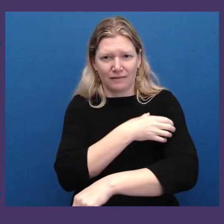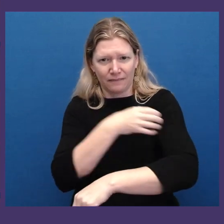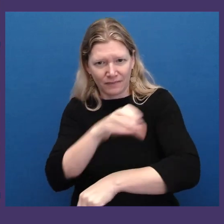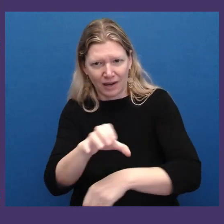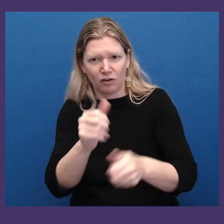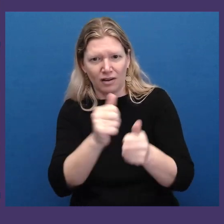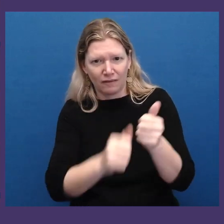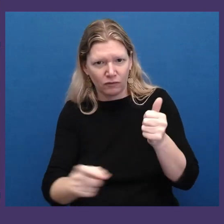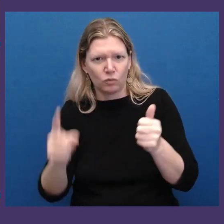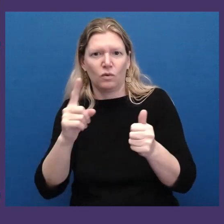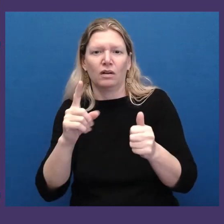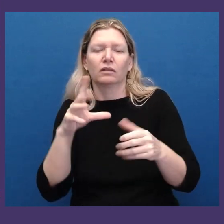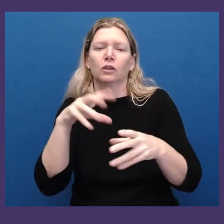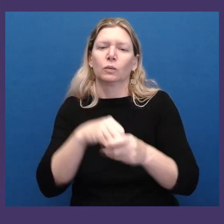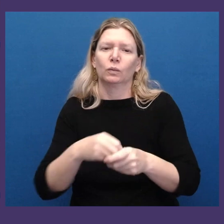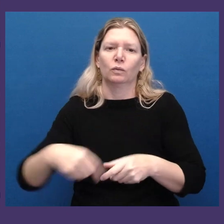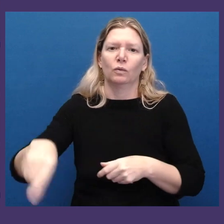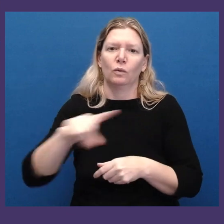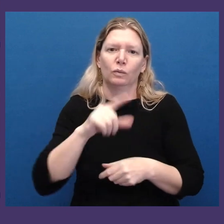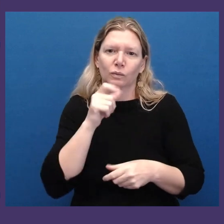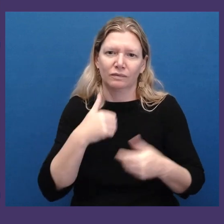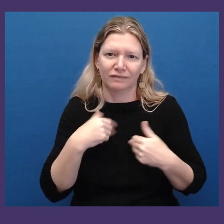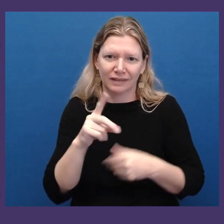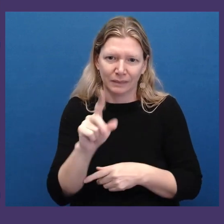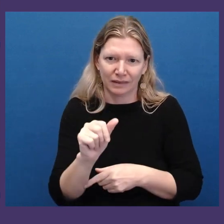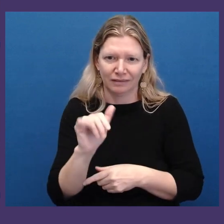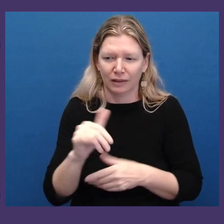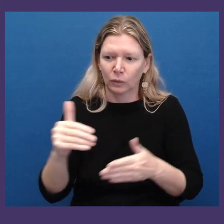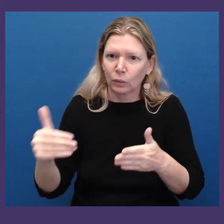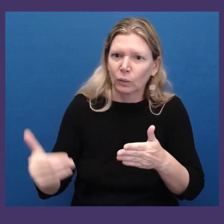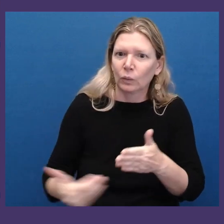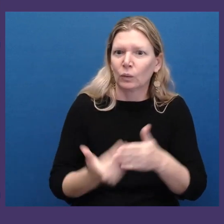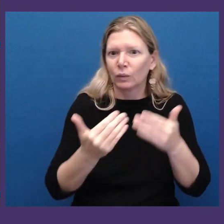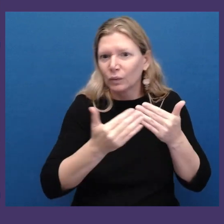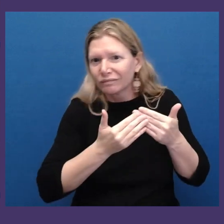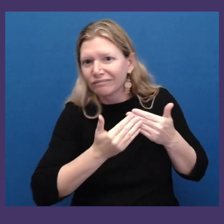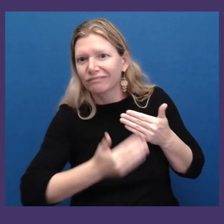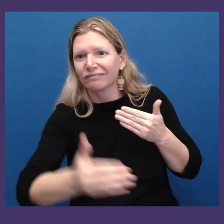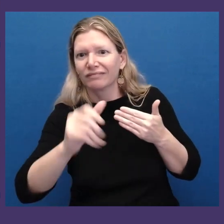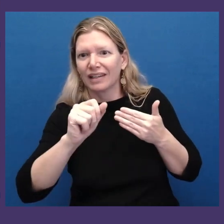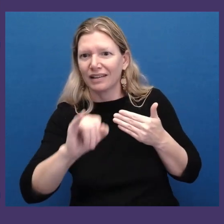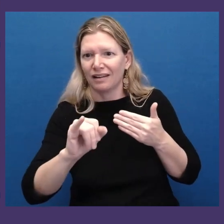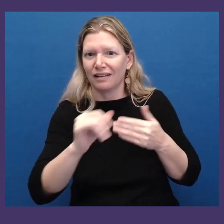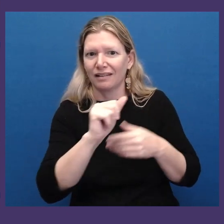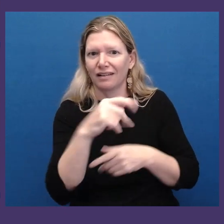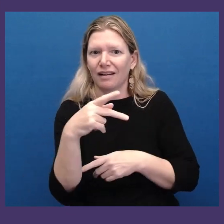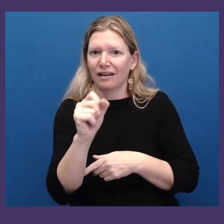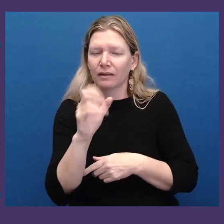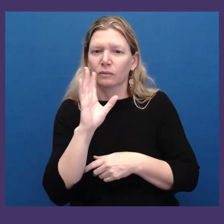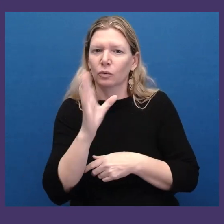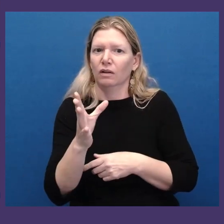disabilities. The new wave of AI-enabled applications will make everyone more productive and efficient at the